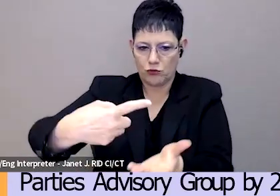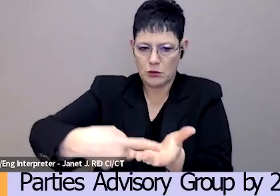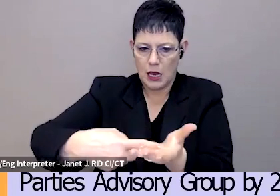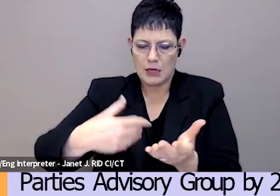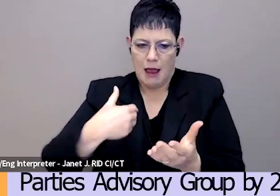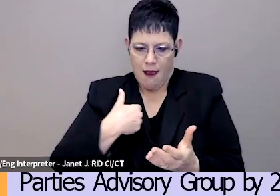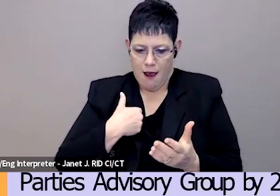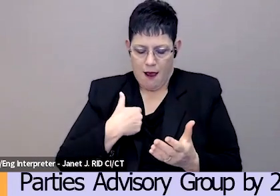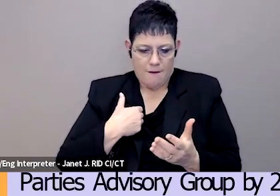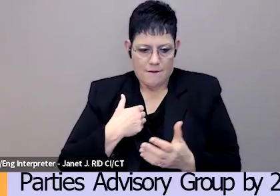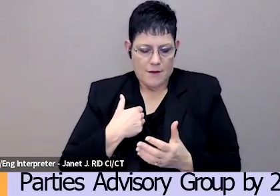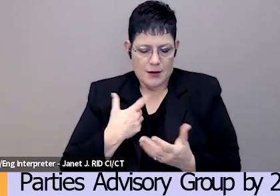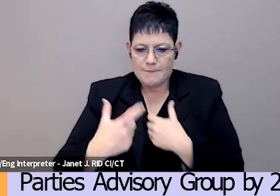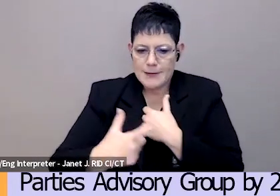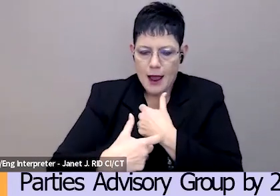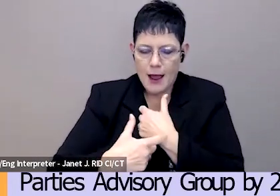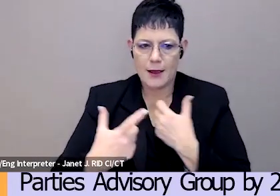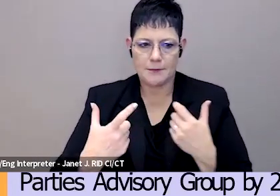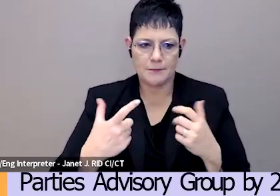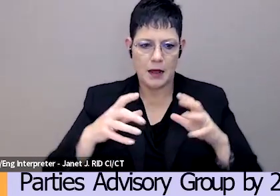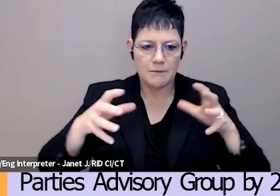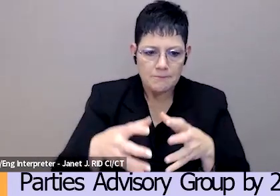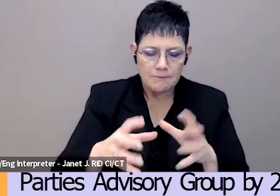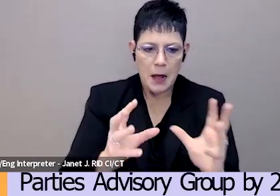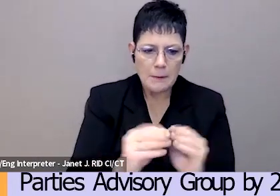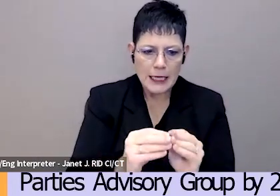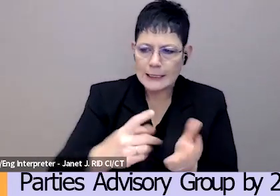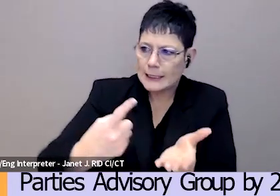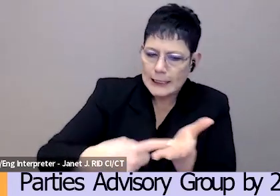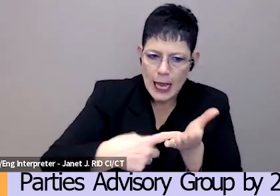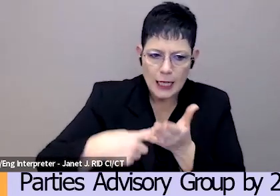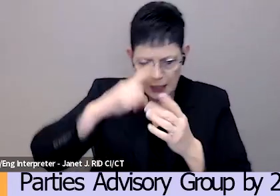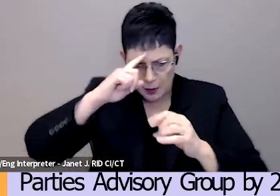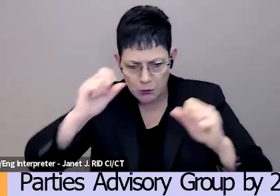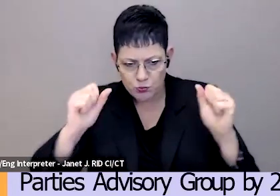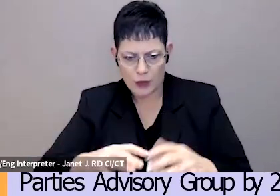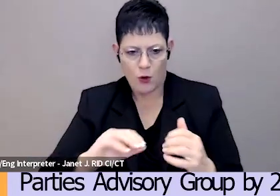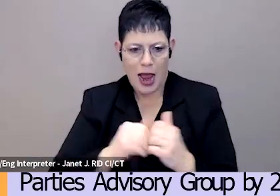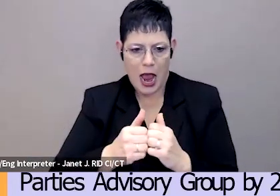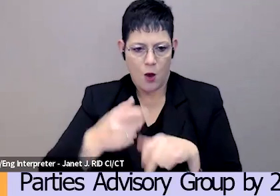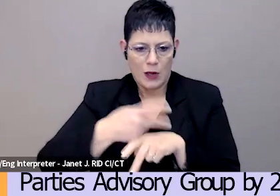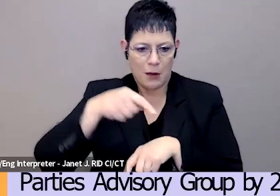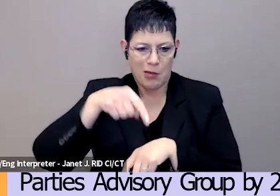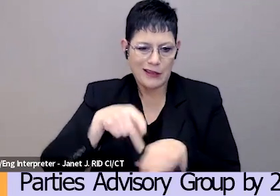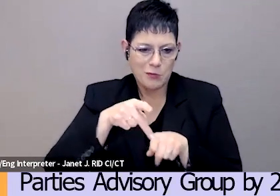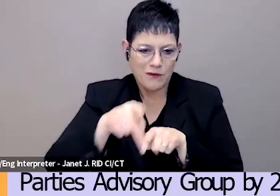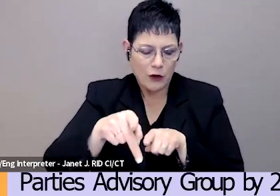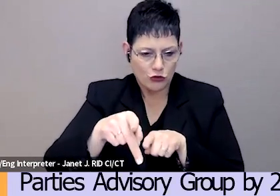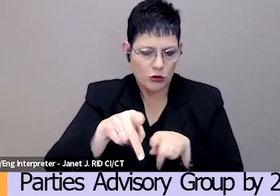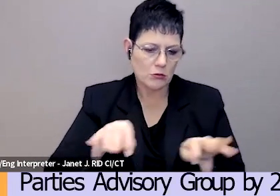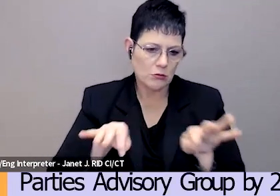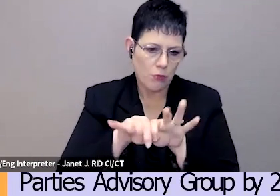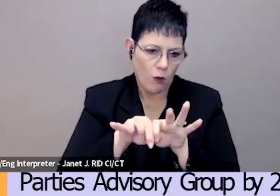space to talk about what it is that they need in order to stay in this industry and in order to provide meaningful